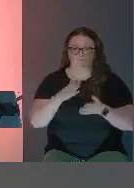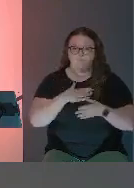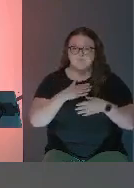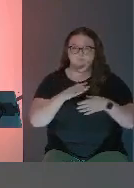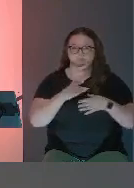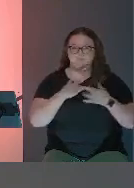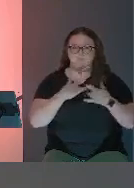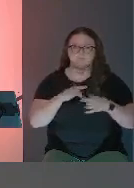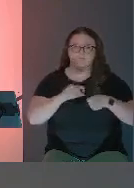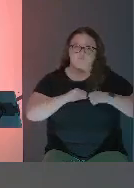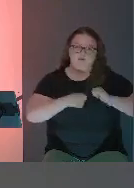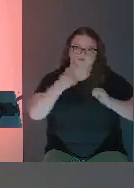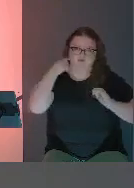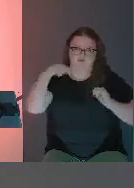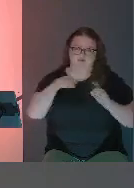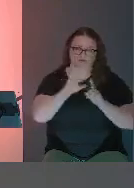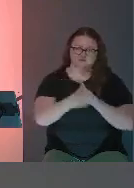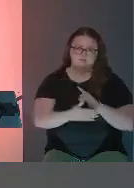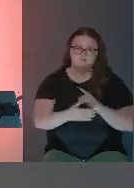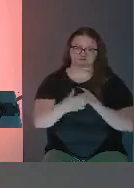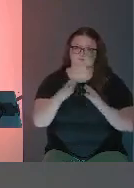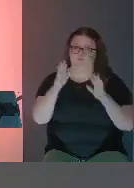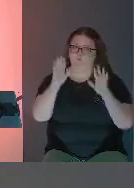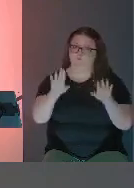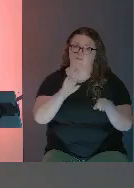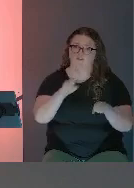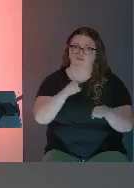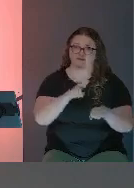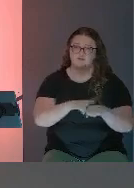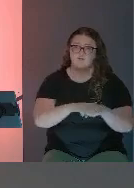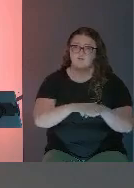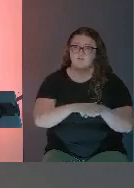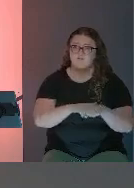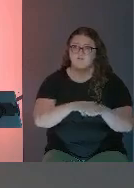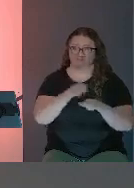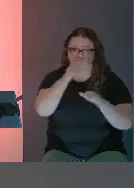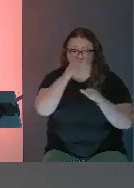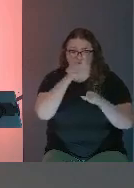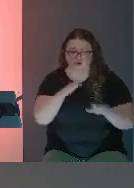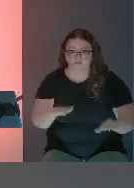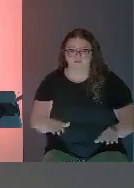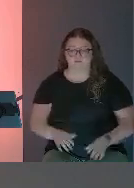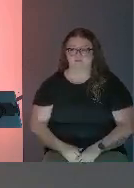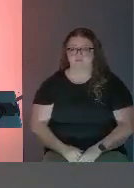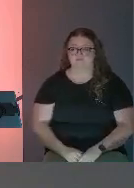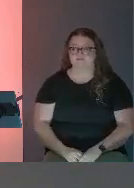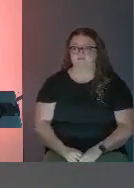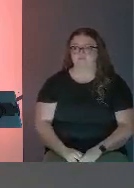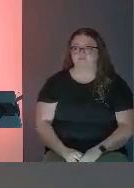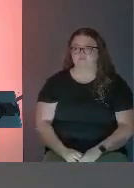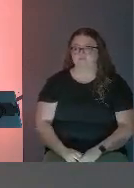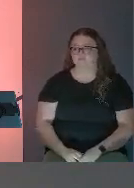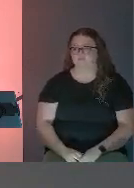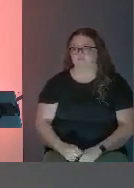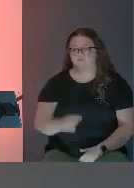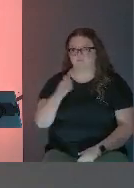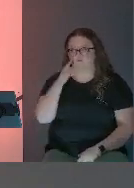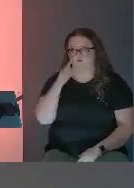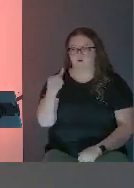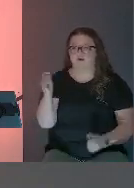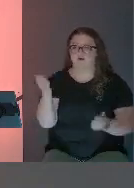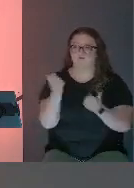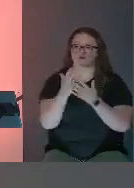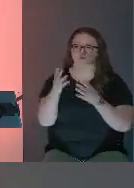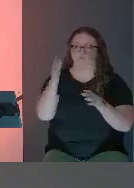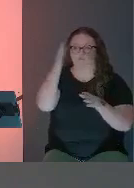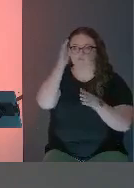country, this great nation of ours that has been so blessed because of what we all believed at one point